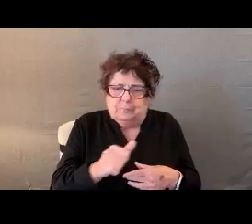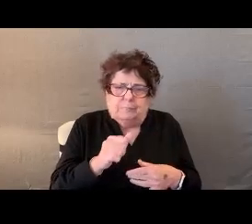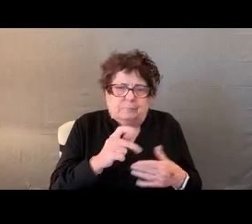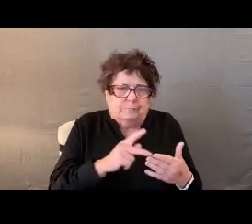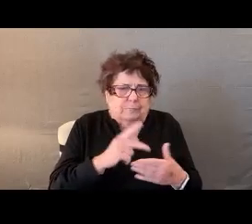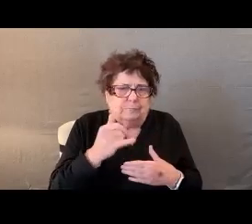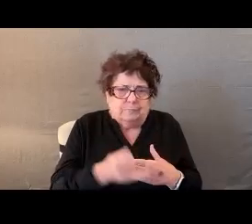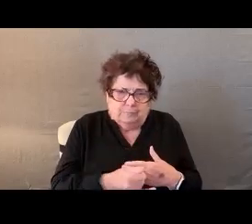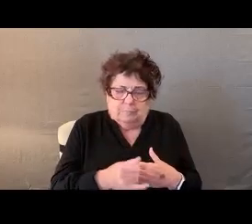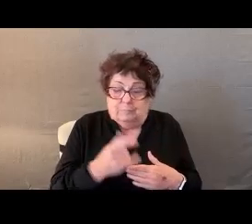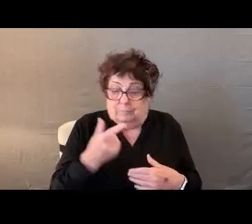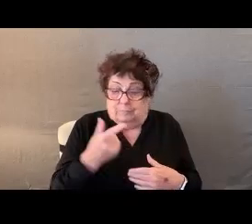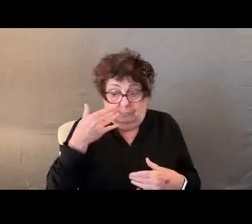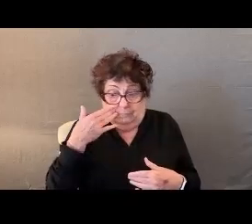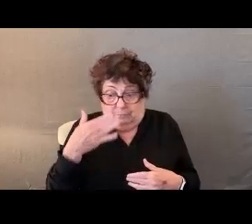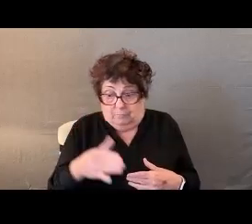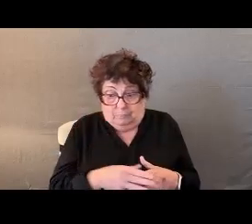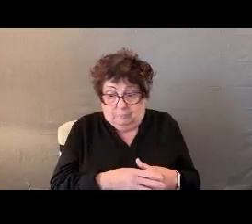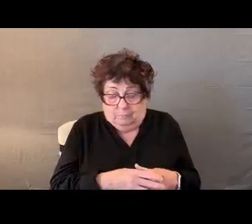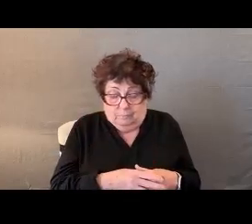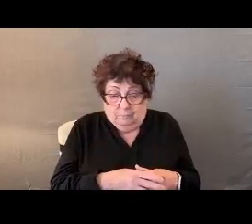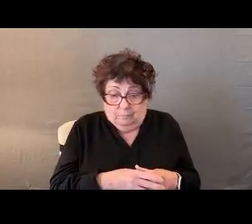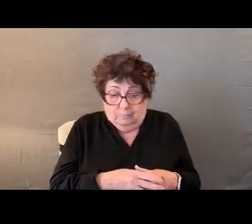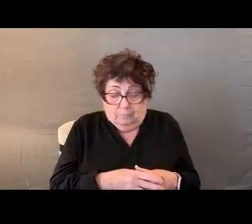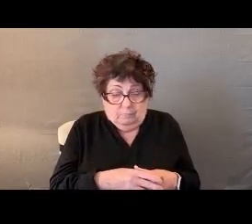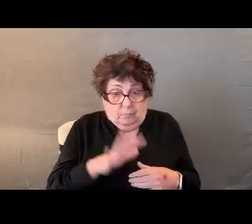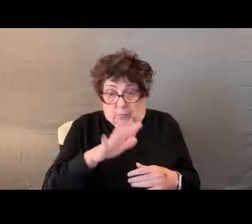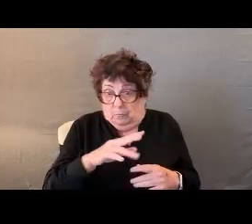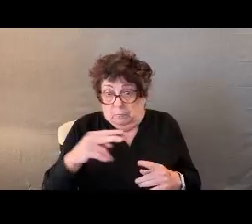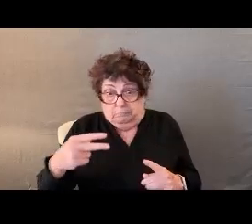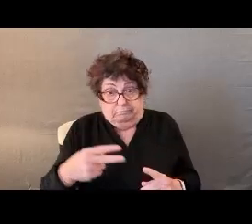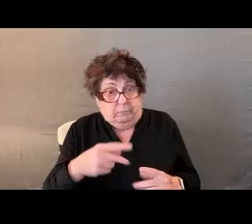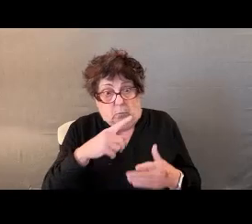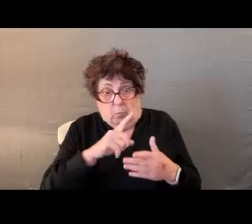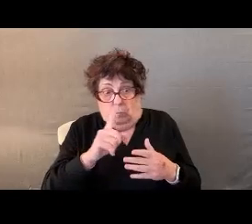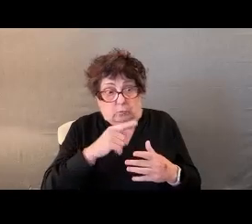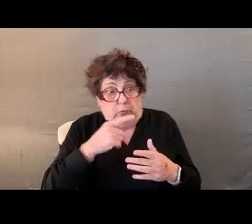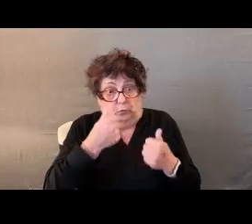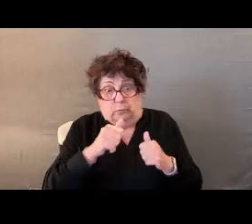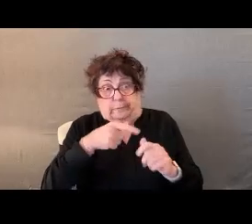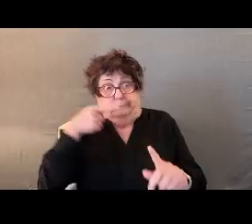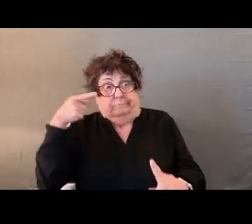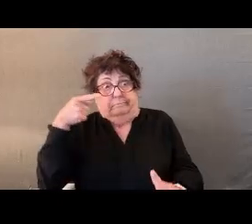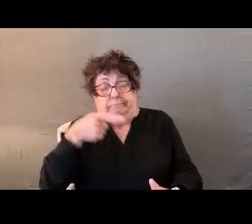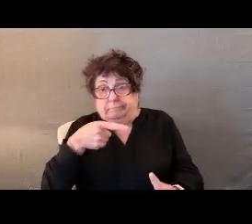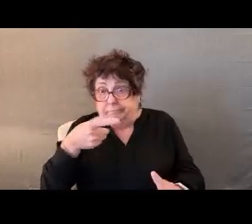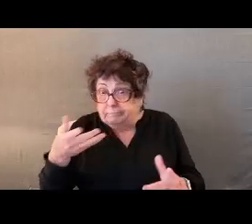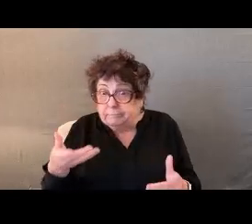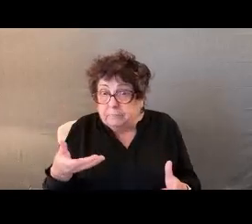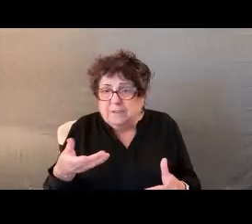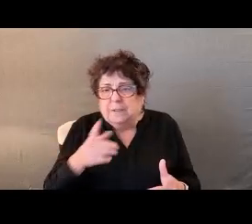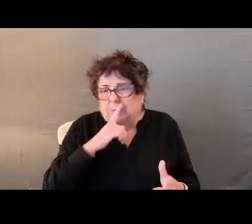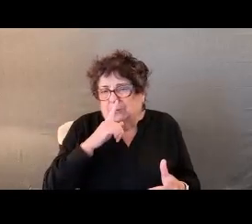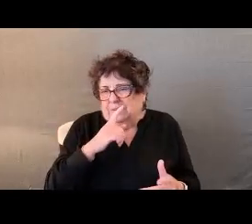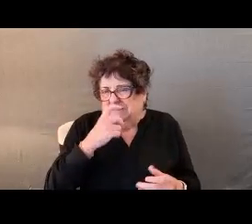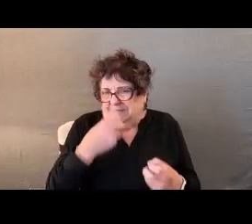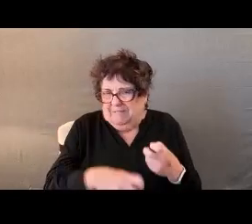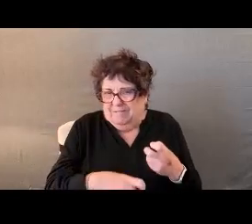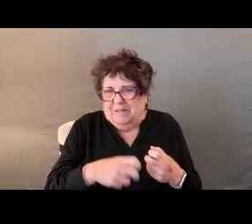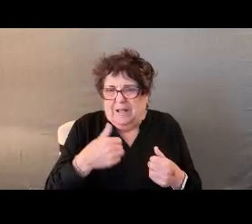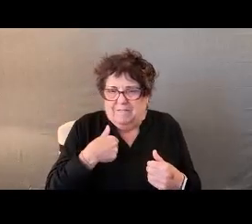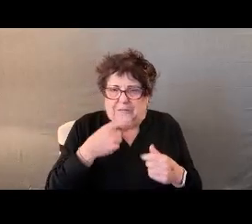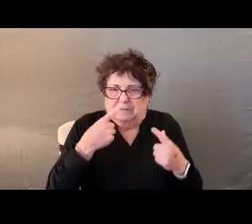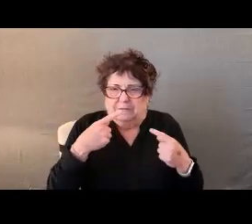what you're sort of where you're coming from and what you're trying to achieve, then it's very difficult to have a successful plan or a successful project